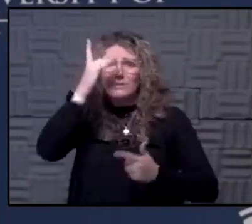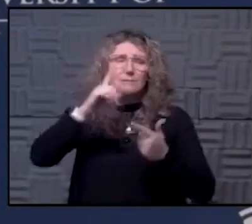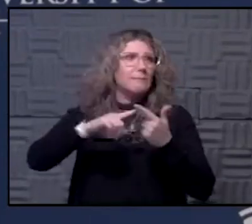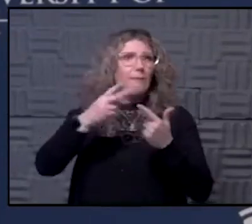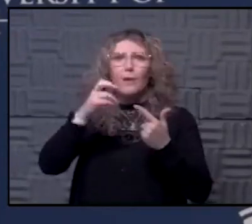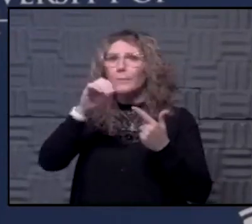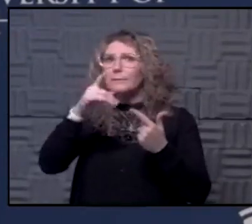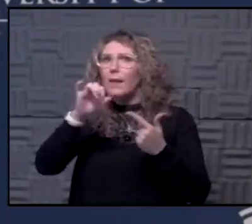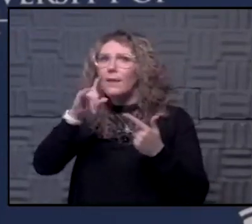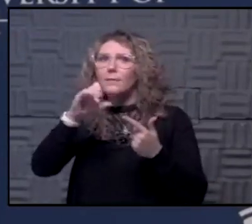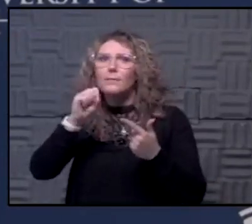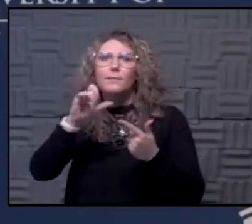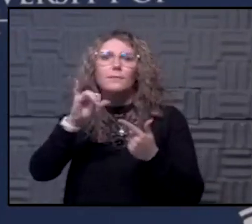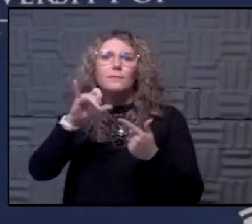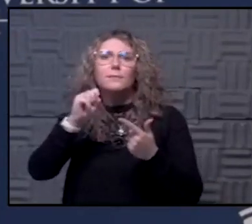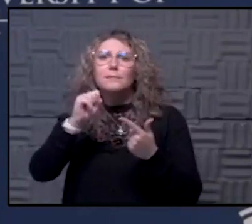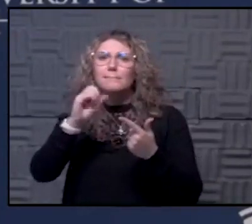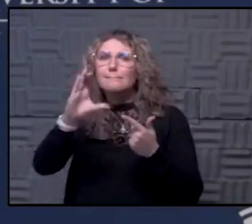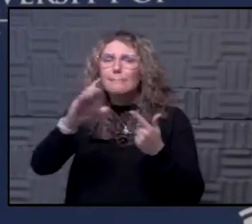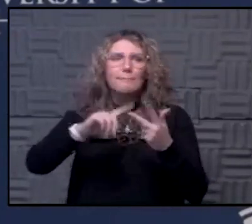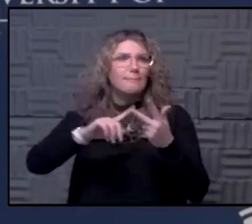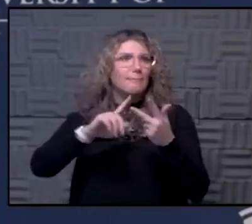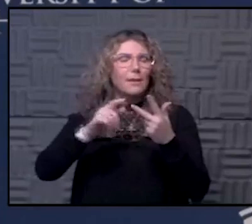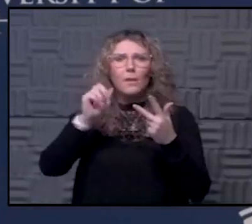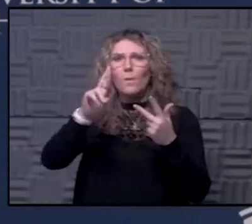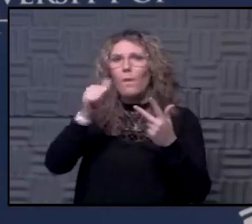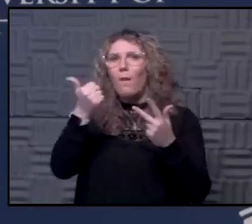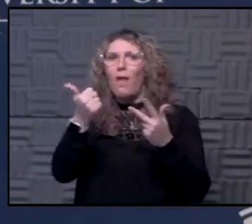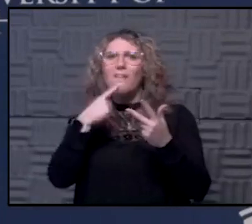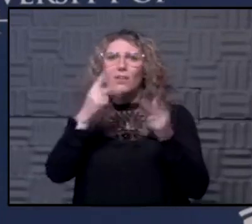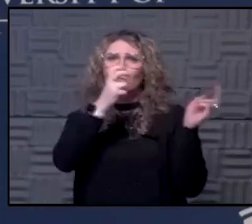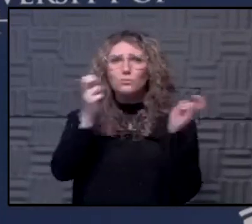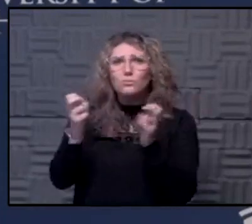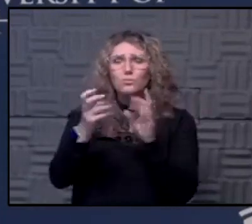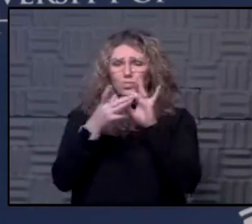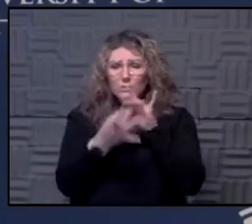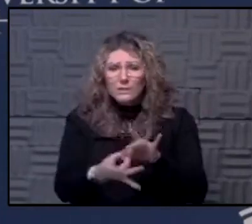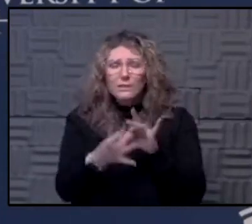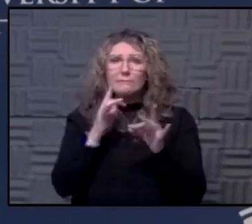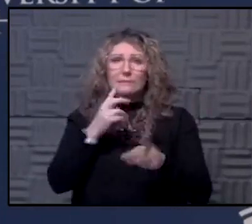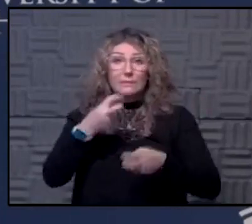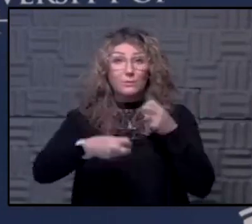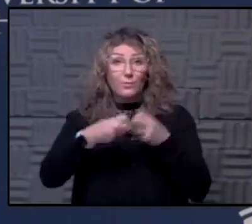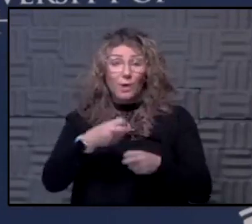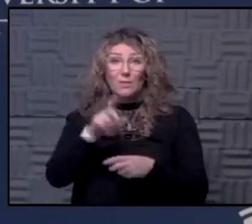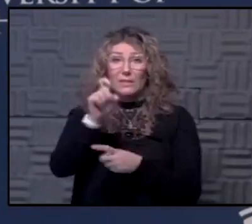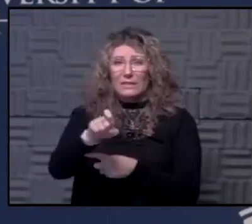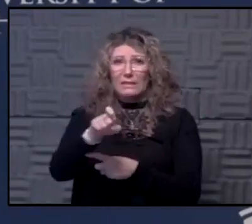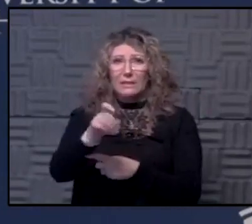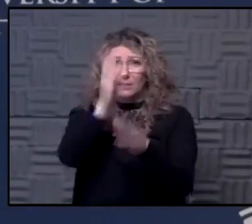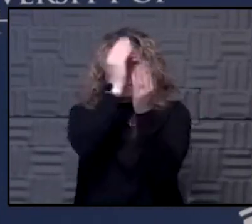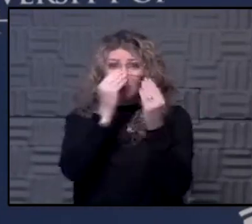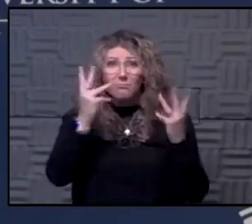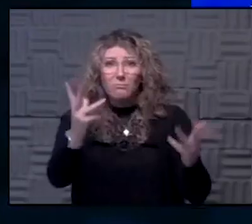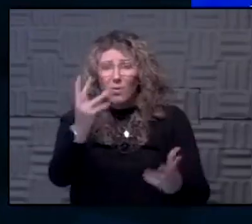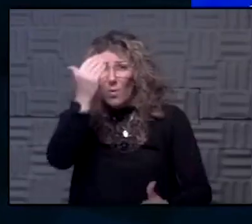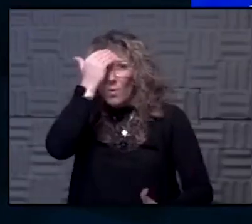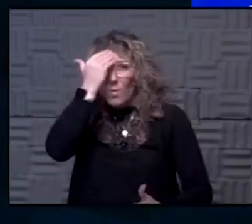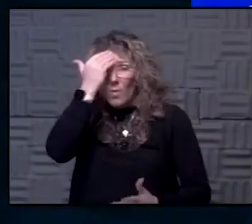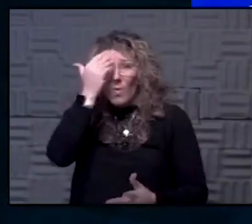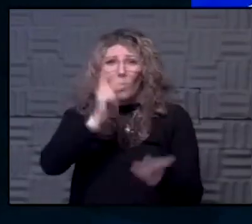or other health problems of their liver, alcohol just adds to the trouble there. So it is a problem, and we need to get awareness to make sure people are being